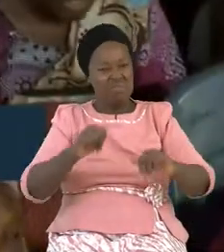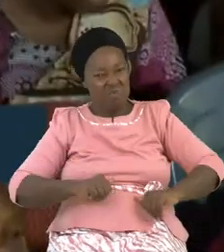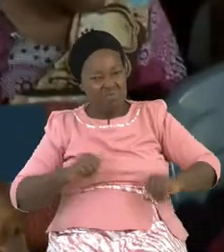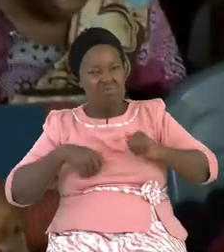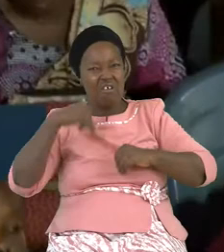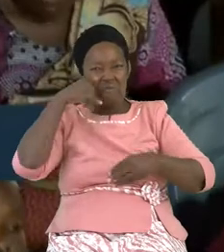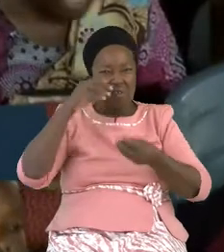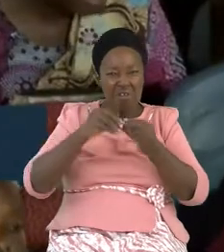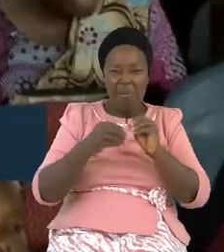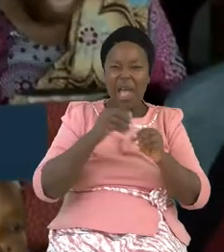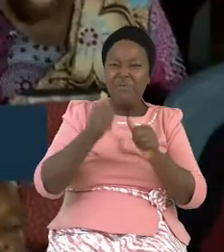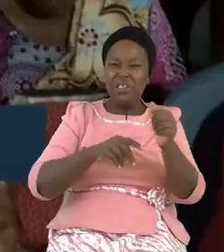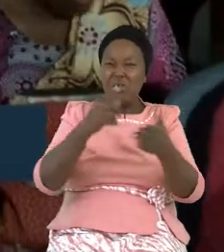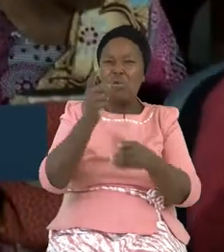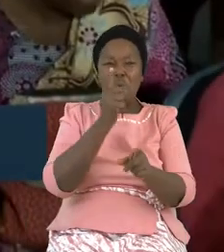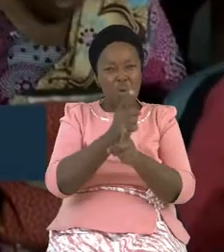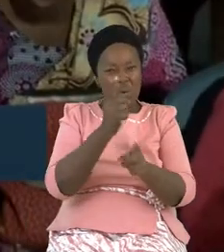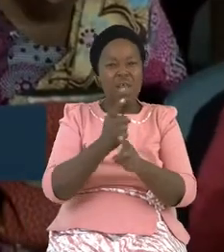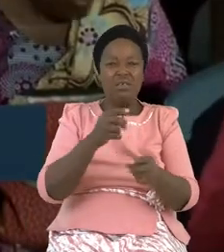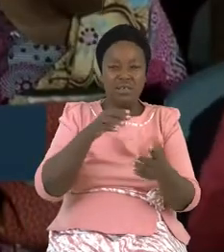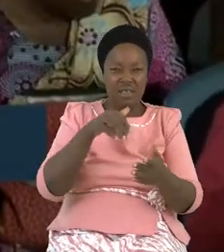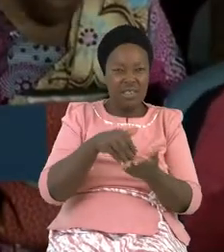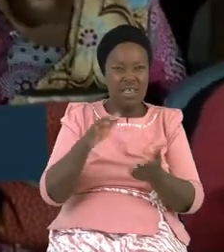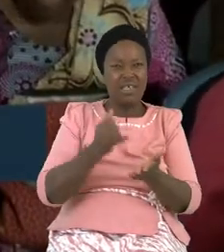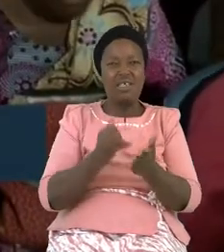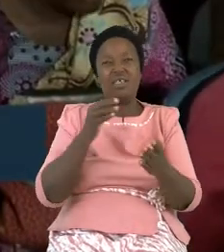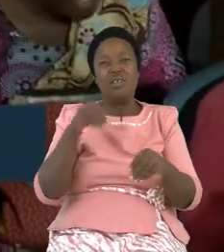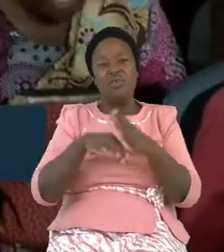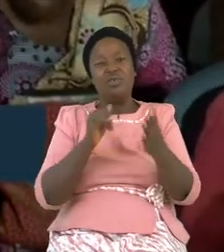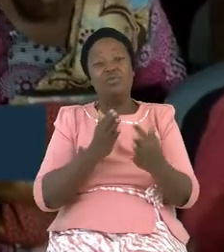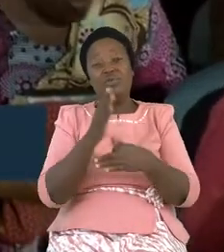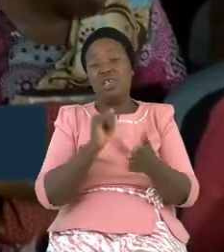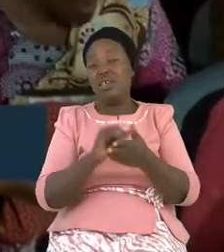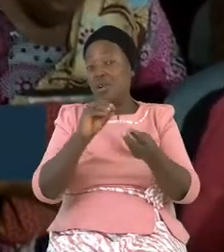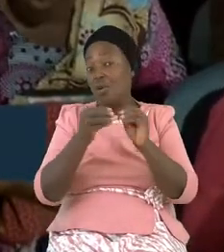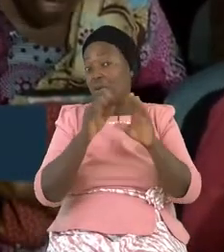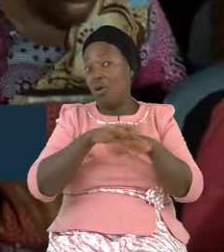miracle is what you have received now.